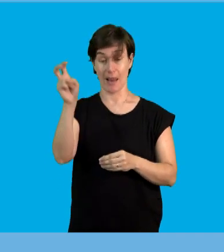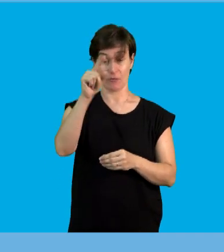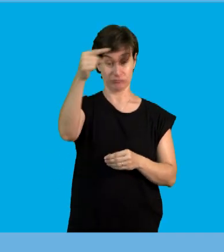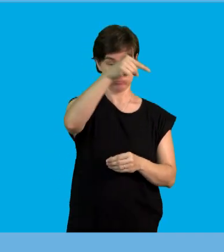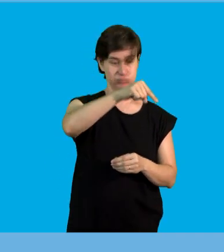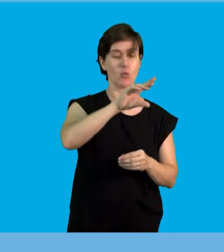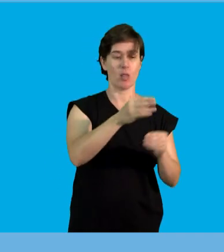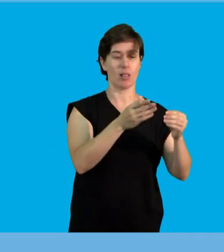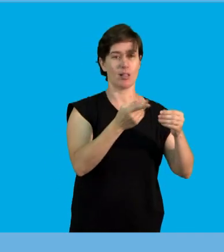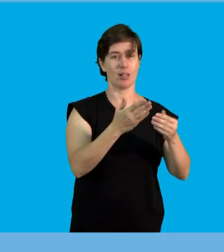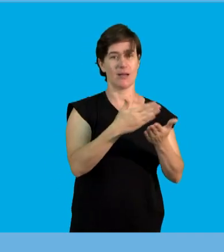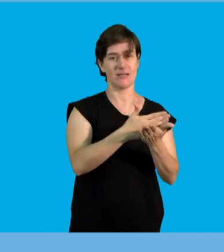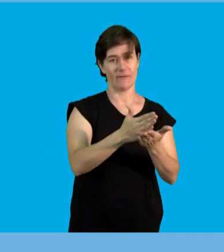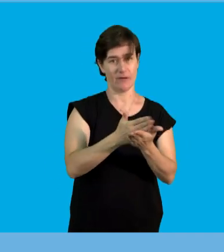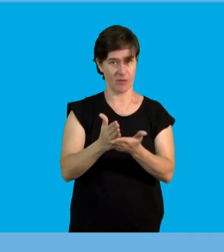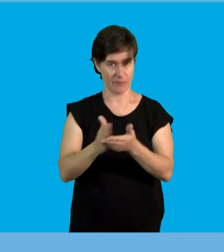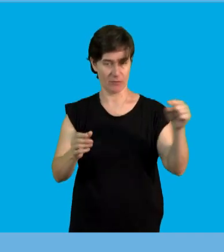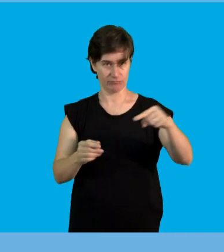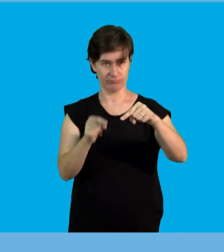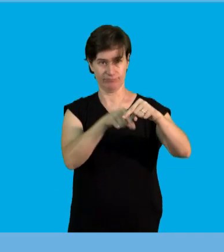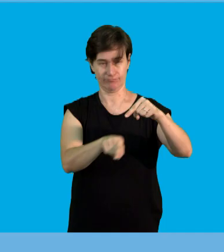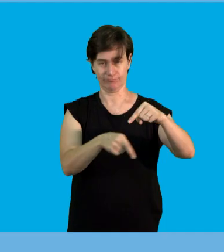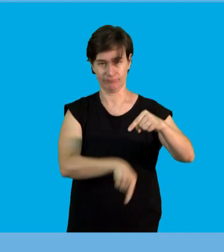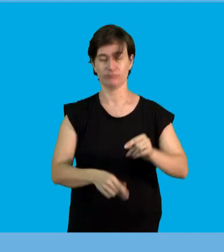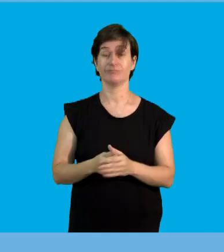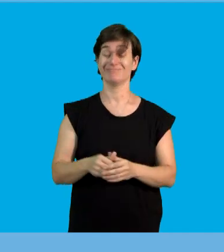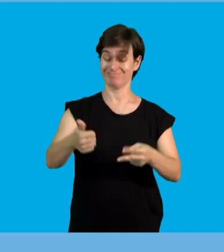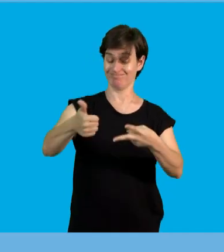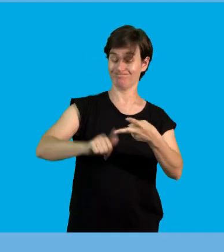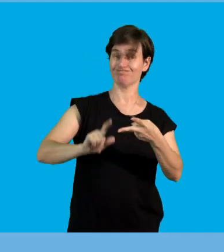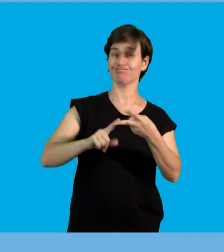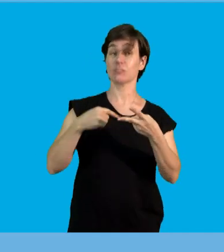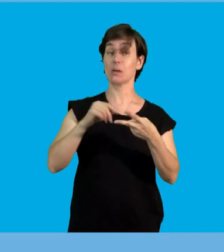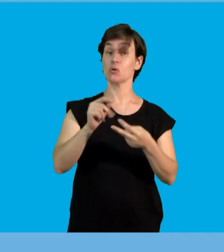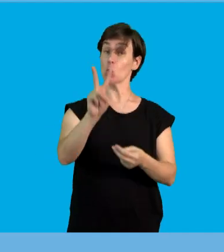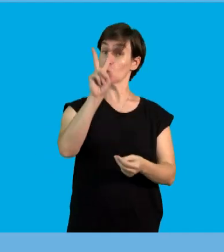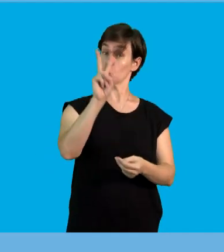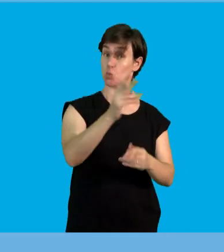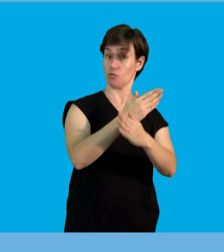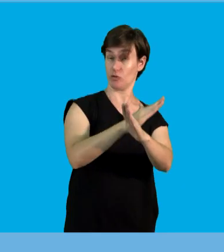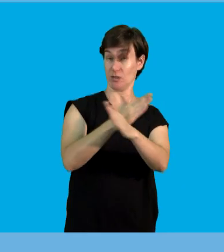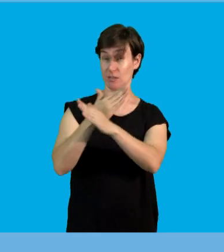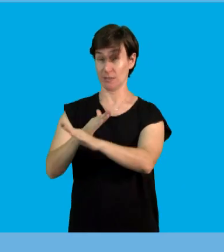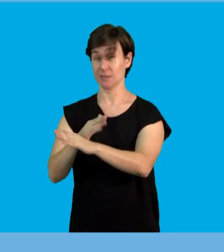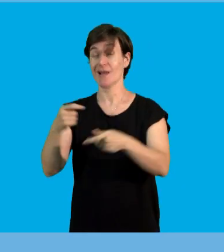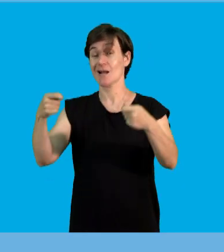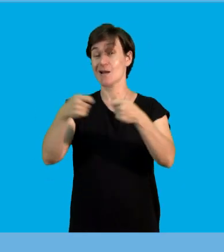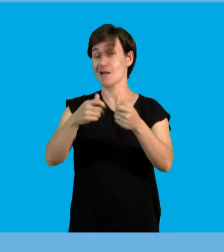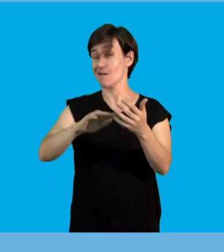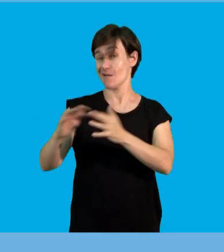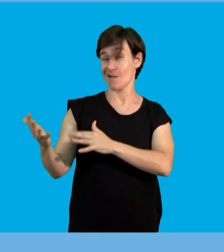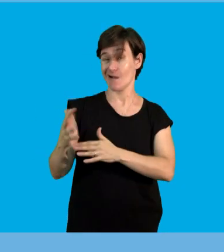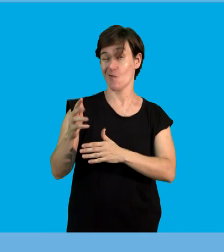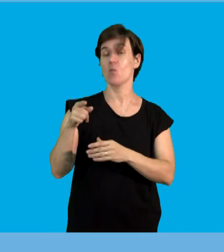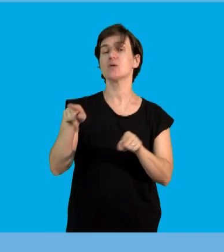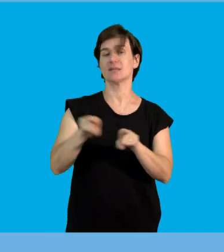current is going to divide, as we have said. Then diagram number two, now we are drawing two resistors connected in parallel, still